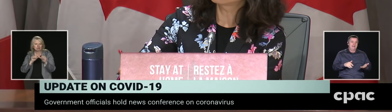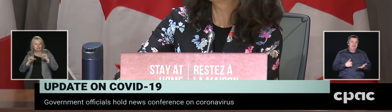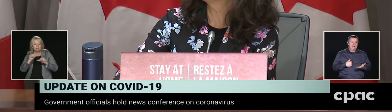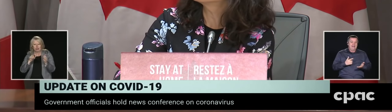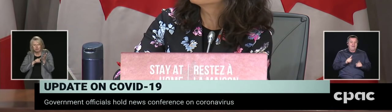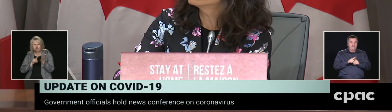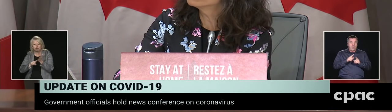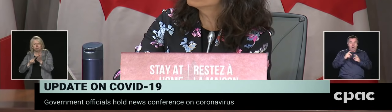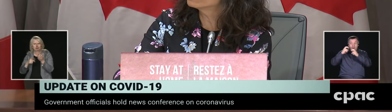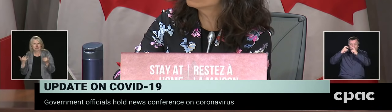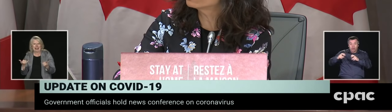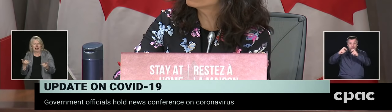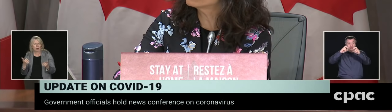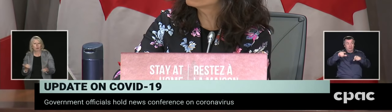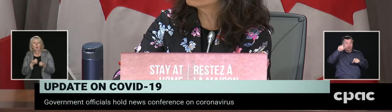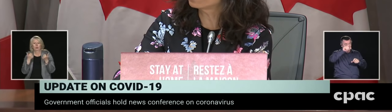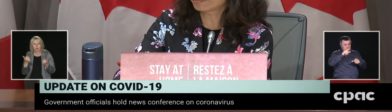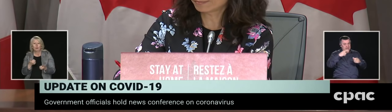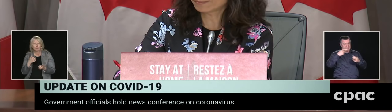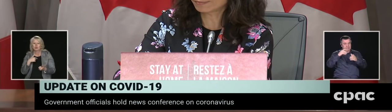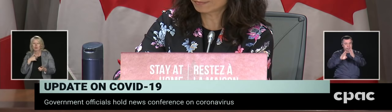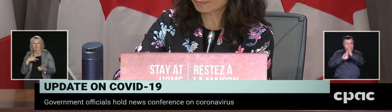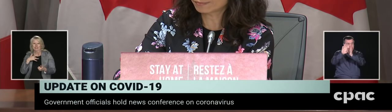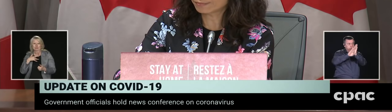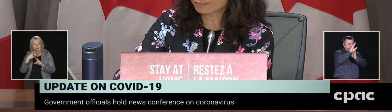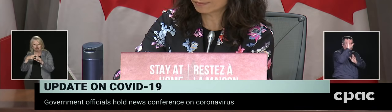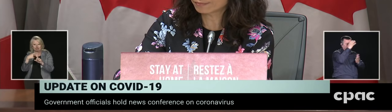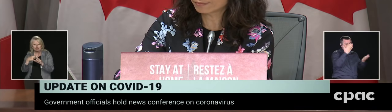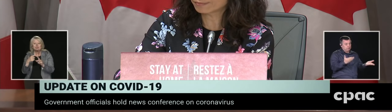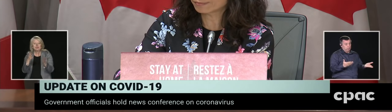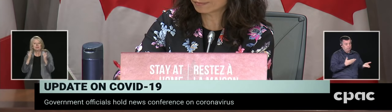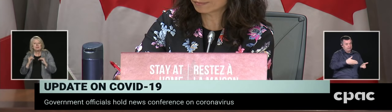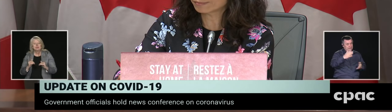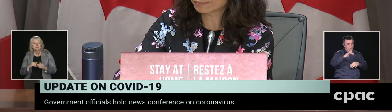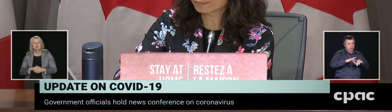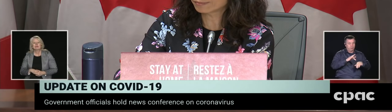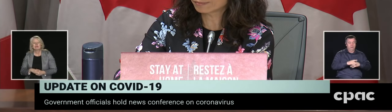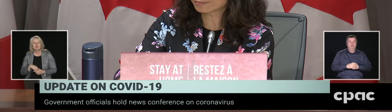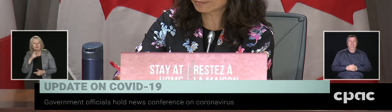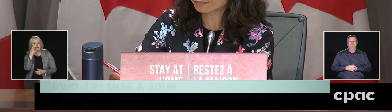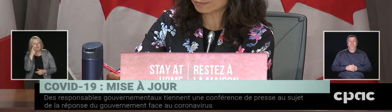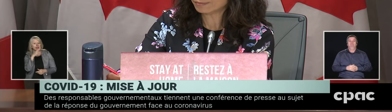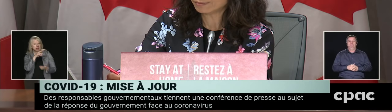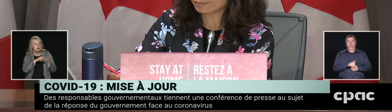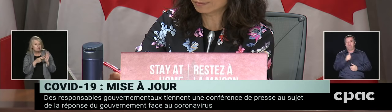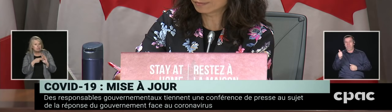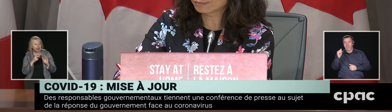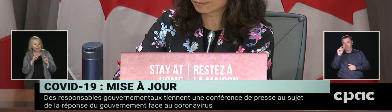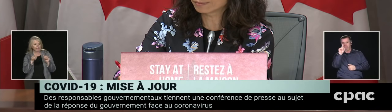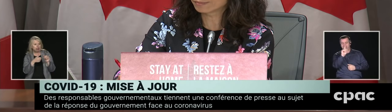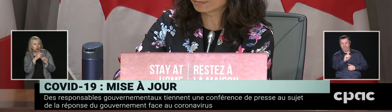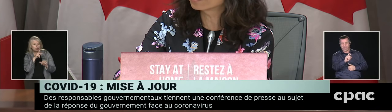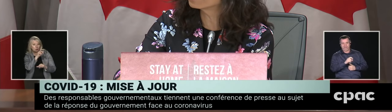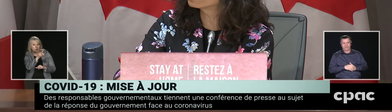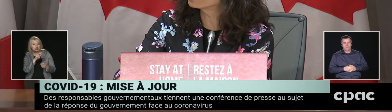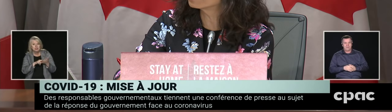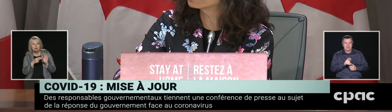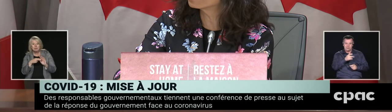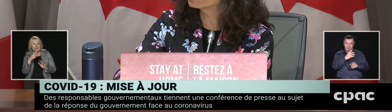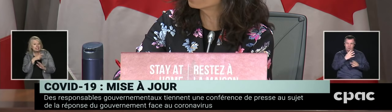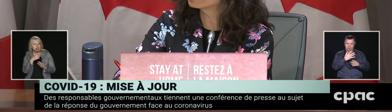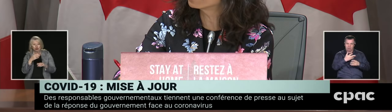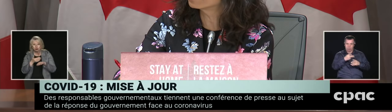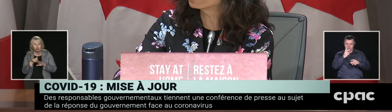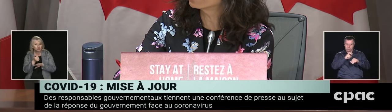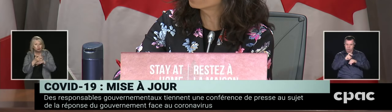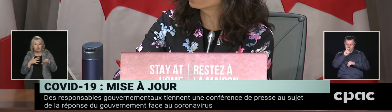And given that it's too premature to even be talking about the effectiveness of it, the Prime Minister has said multiple times over the last few weeks